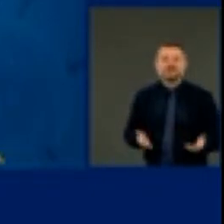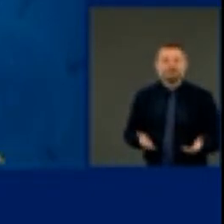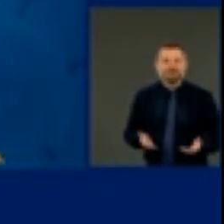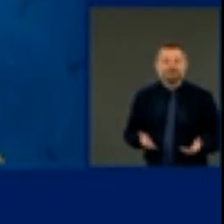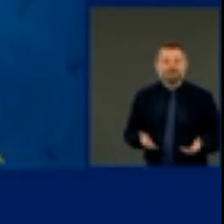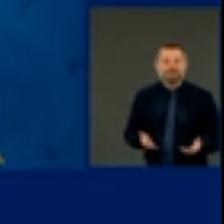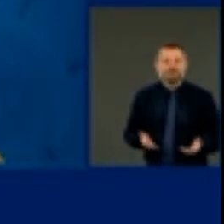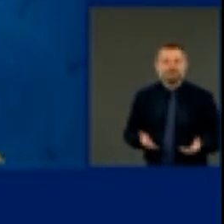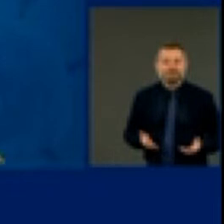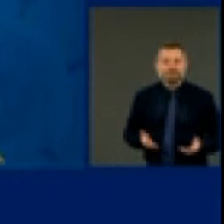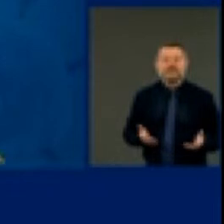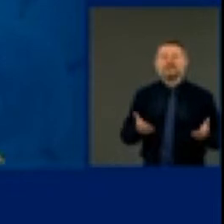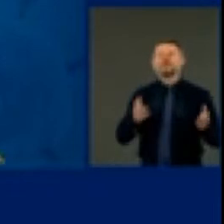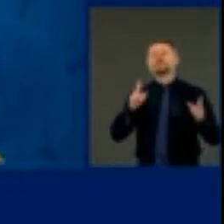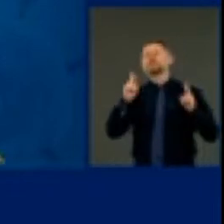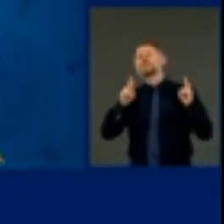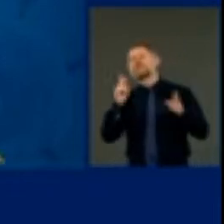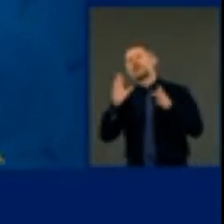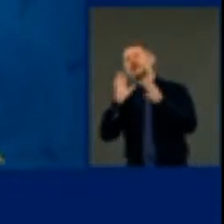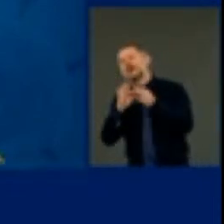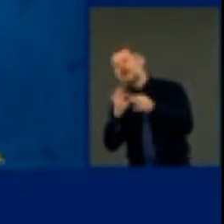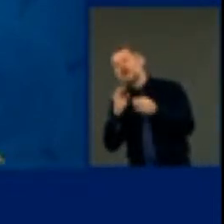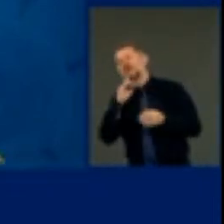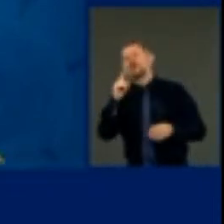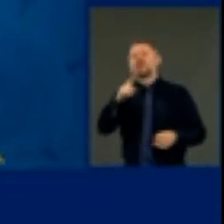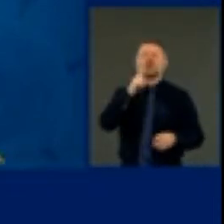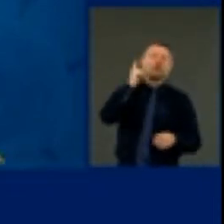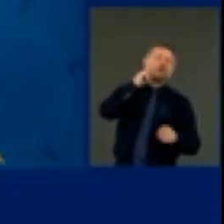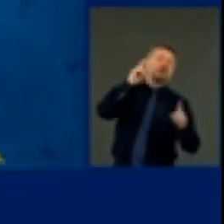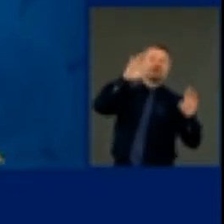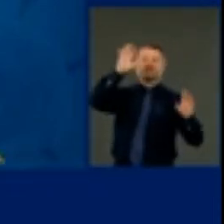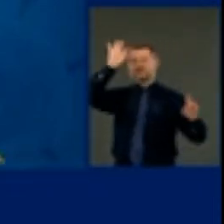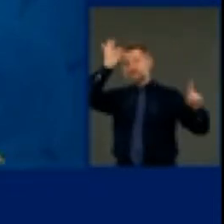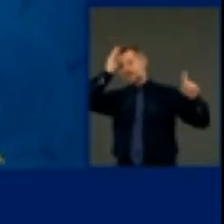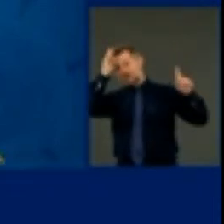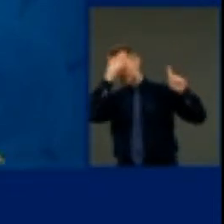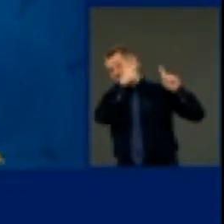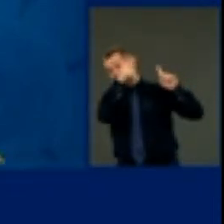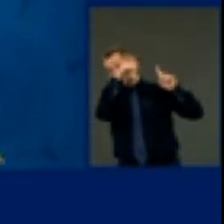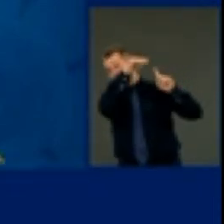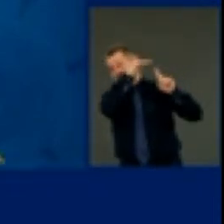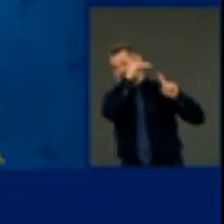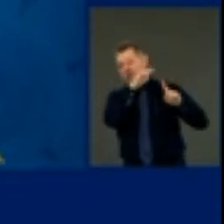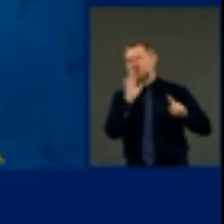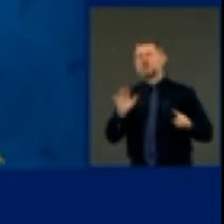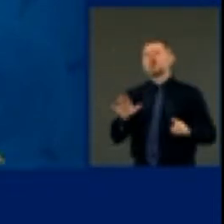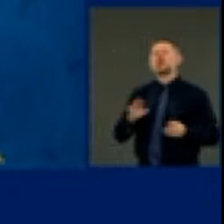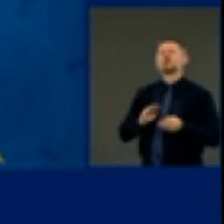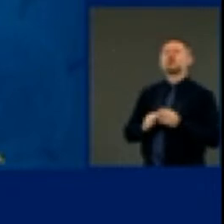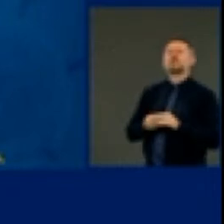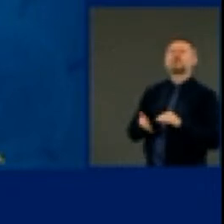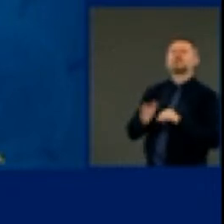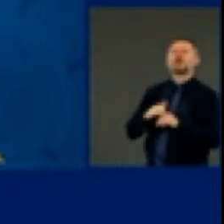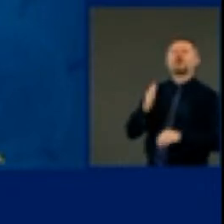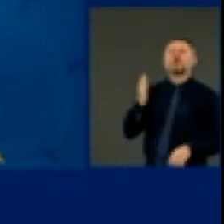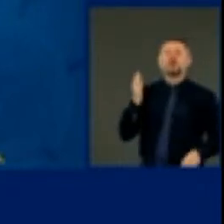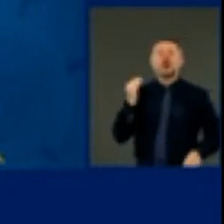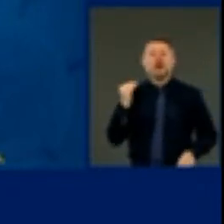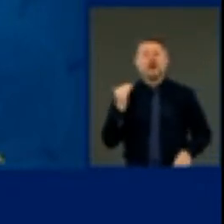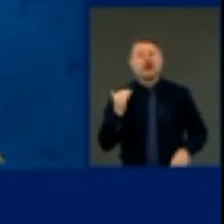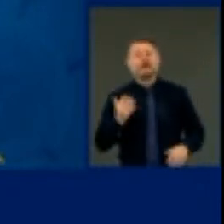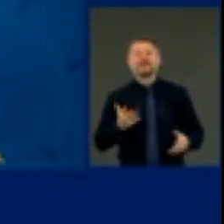Well, you hear from the federal government, the numbers are going up because we're doing more testing.